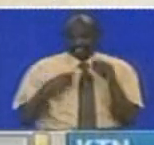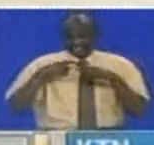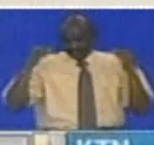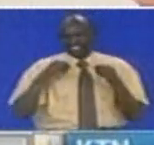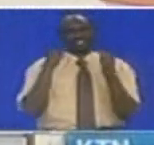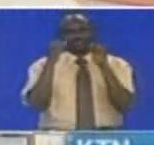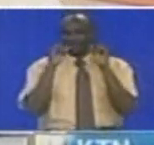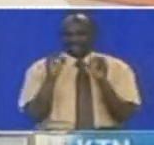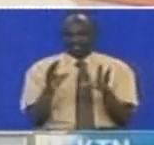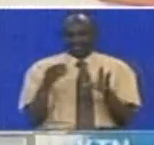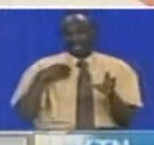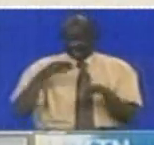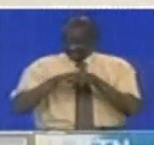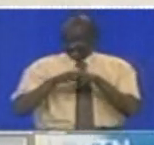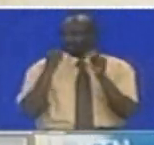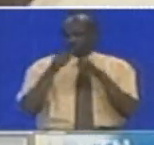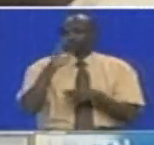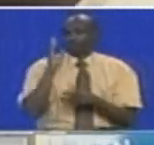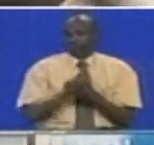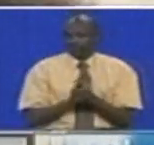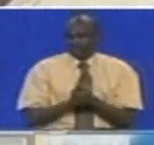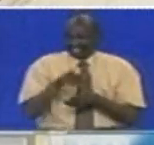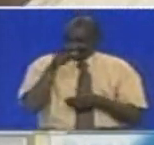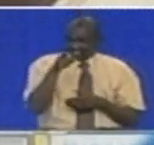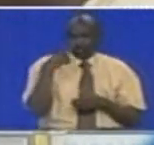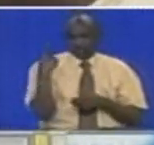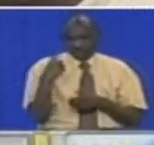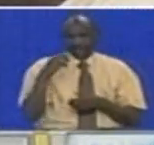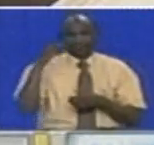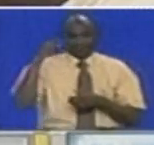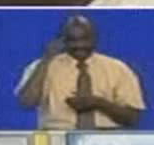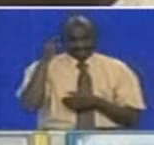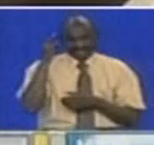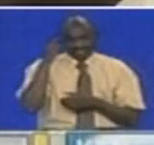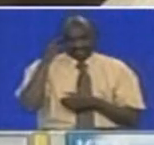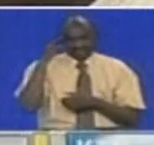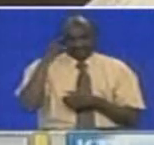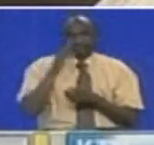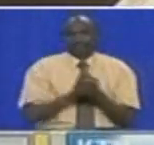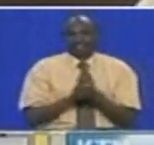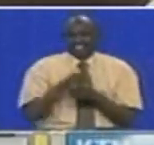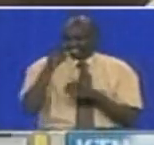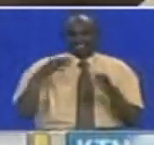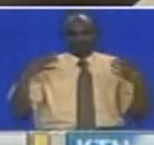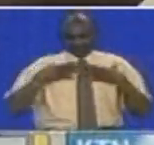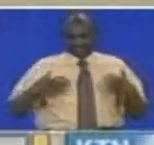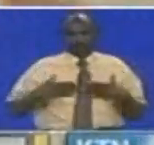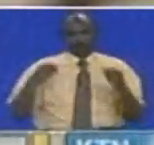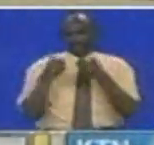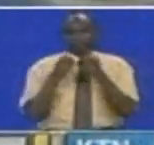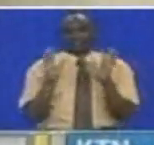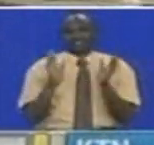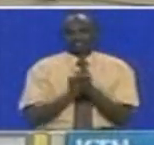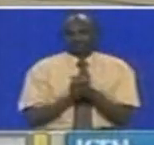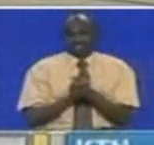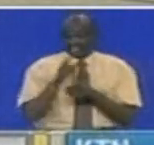strong than Africans, so it's just mentally game. It's not a physical game that much. The